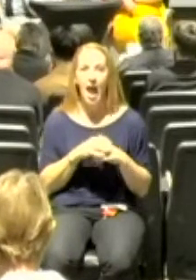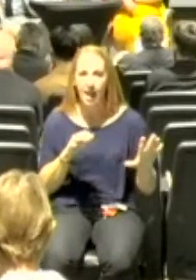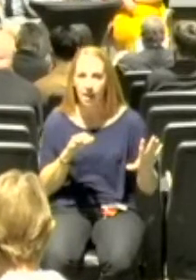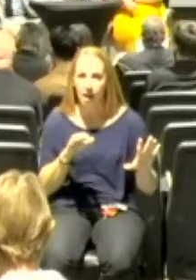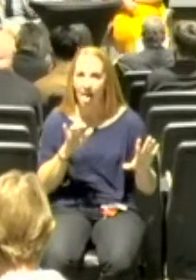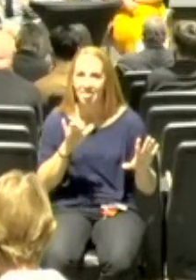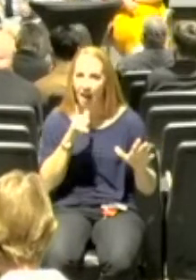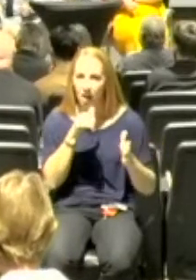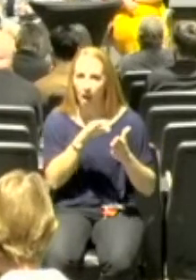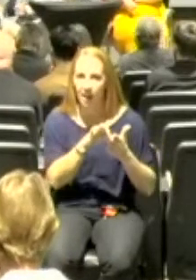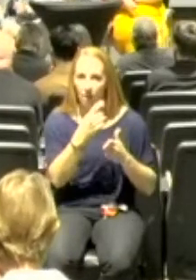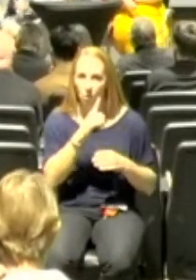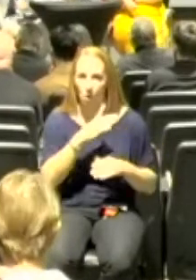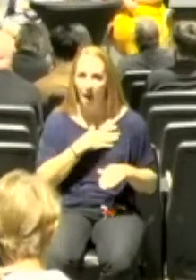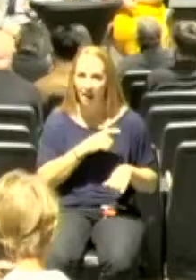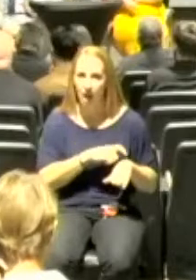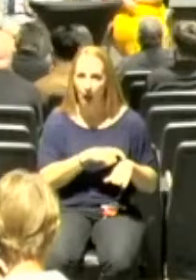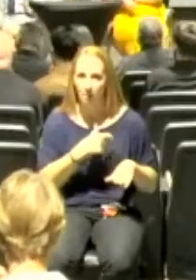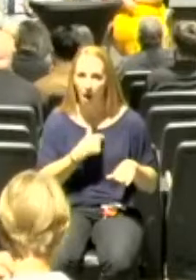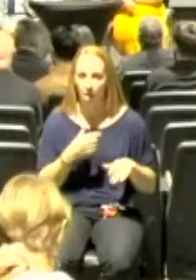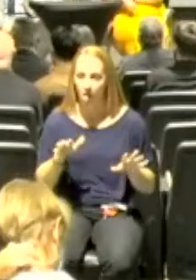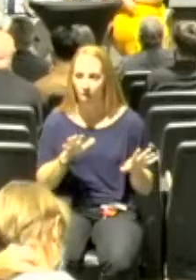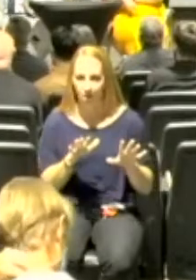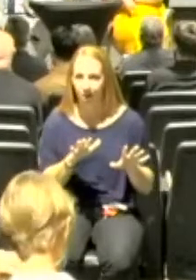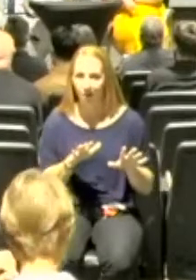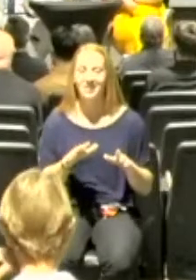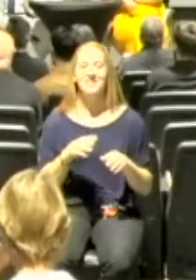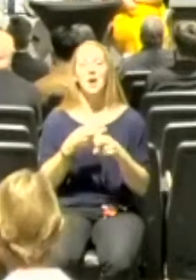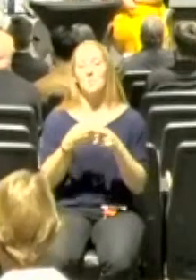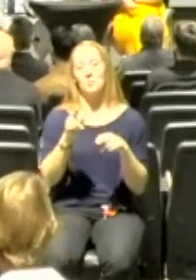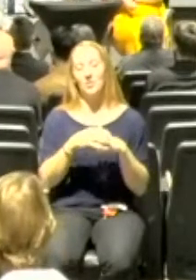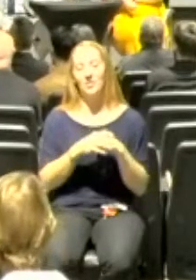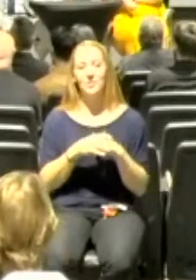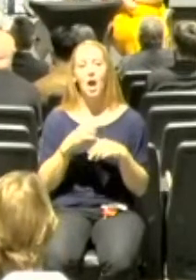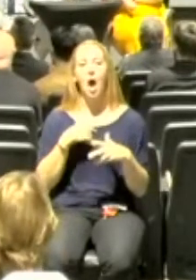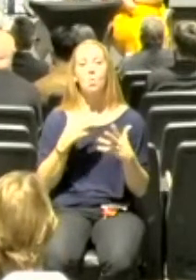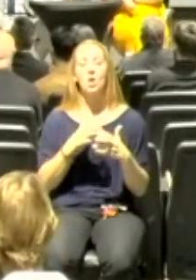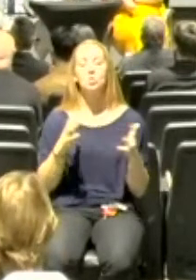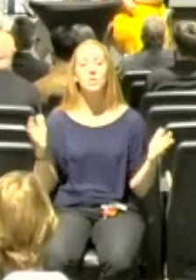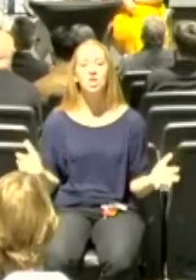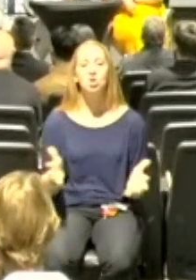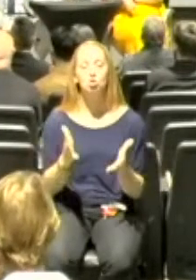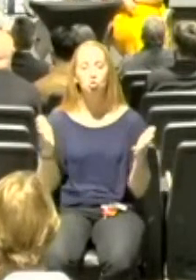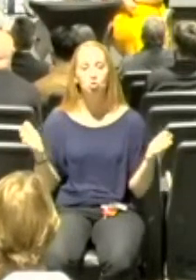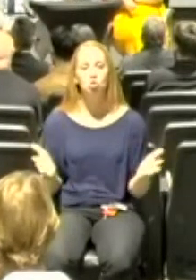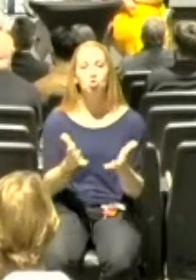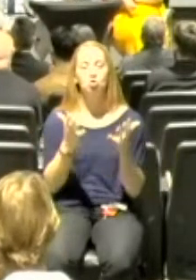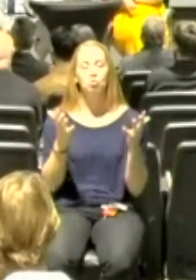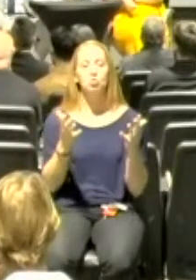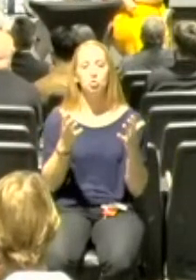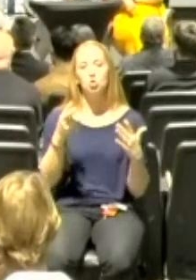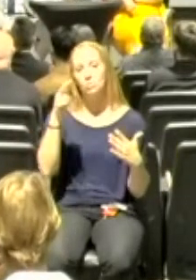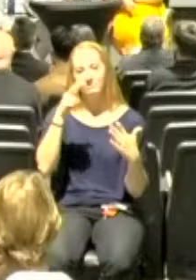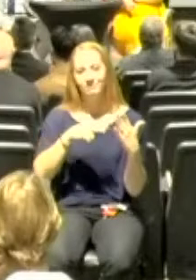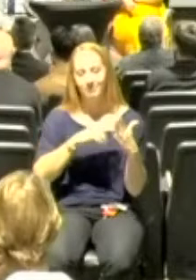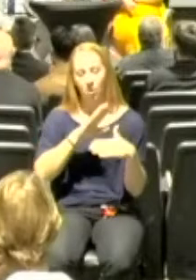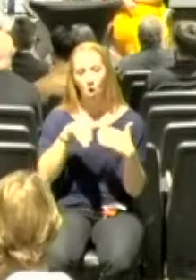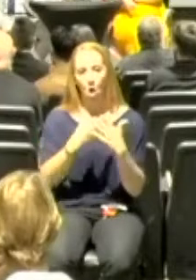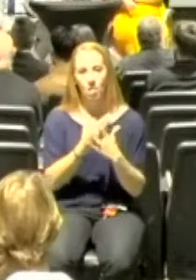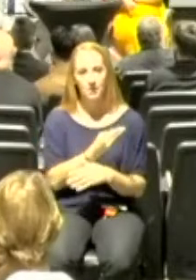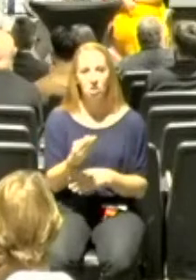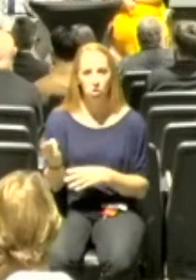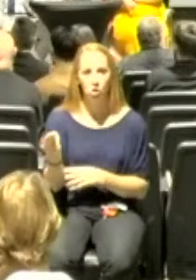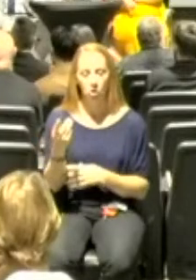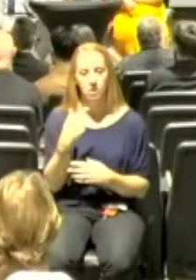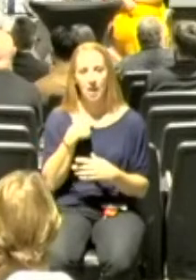that. So let me be very brief. One is I want to encourage you, if you have not reviewed the materials that are listed within the Board